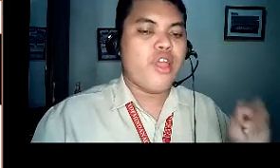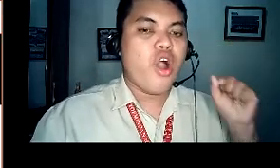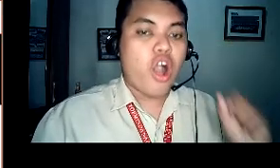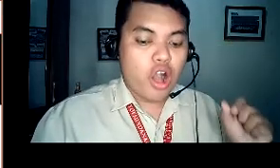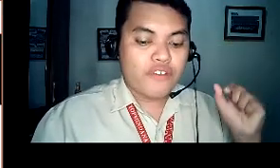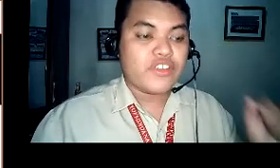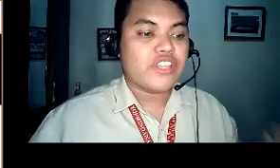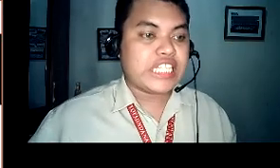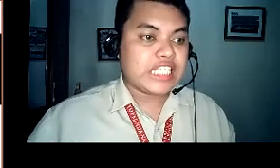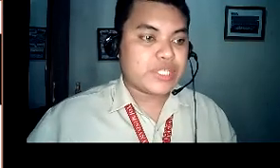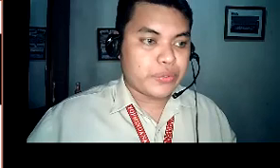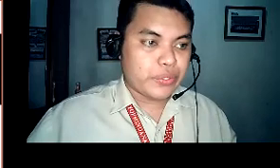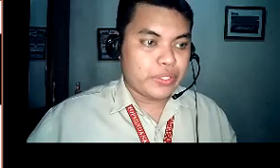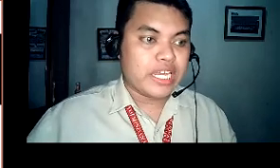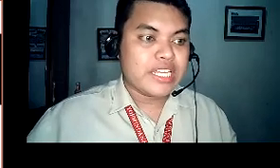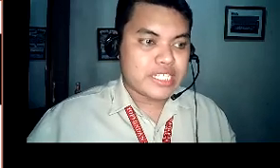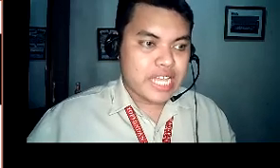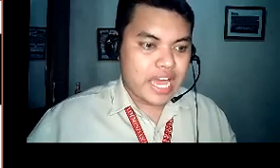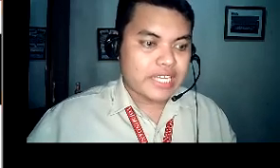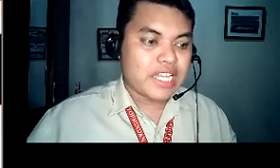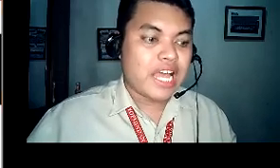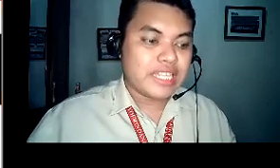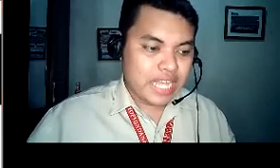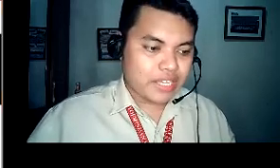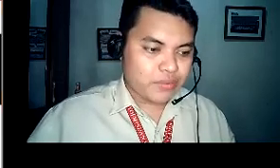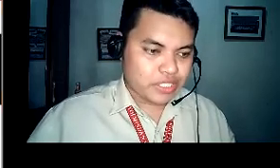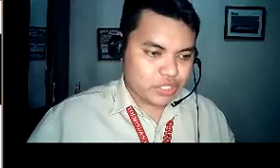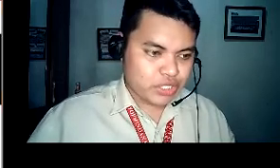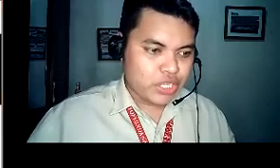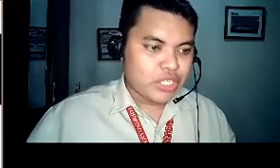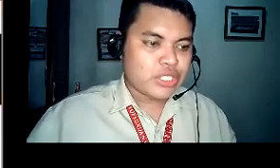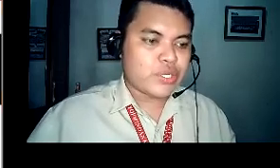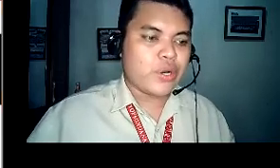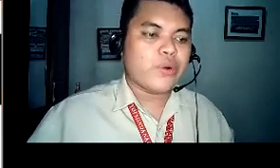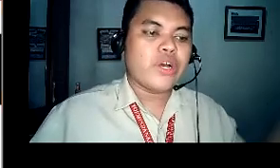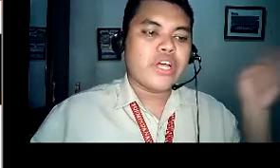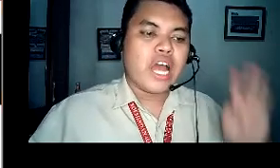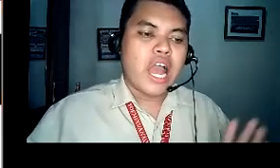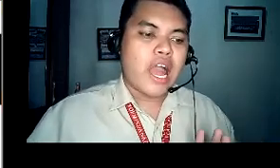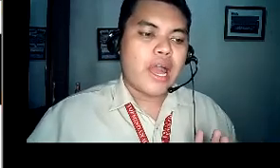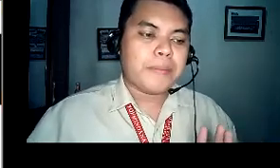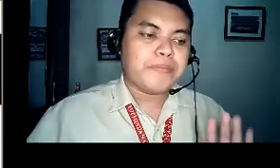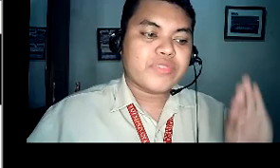feature of the so-called sign language. So